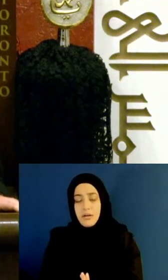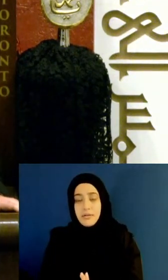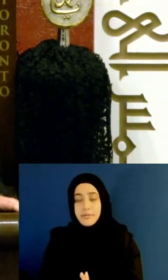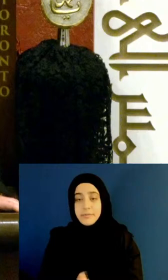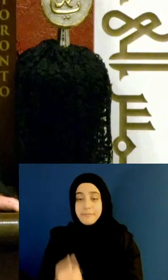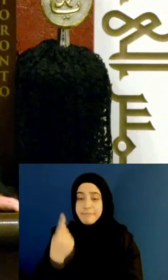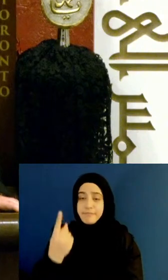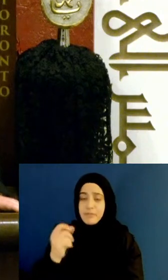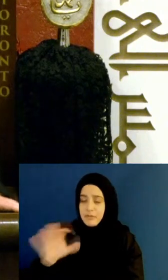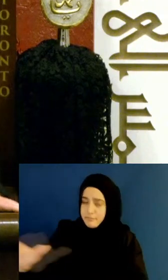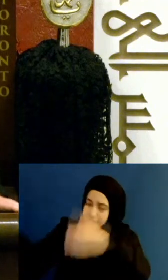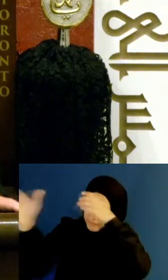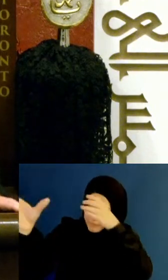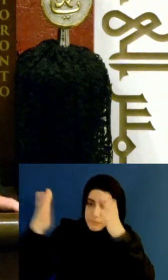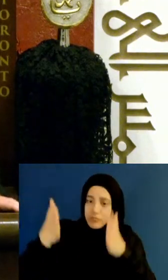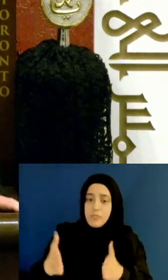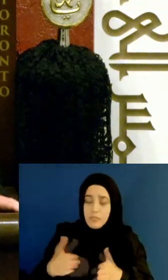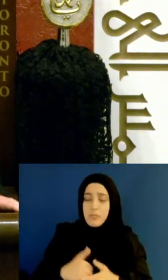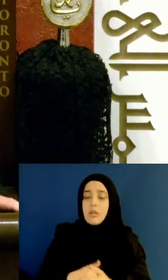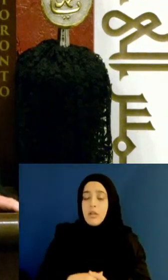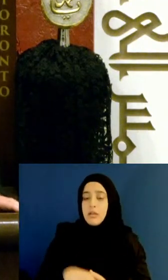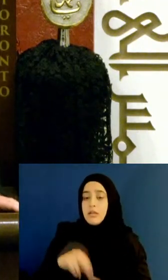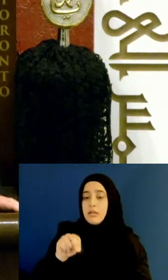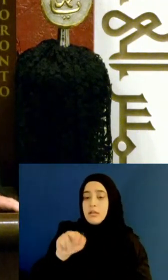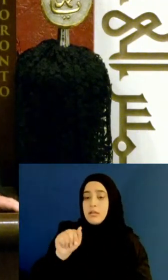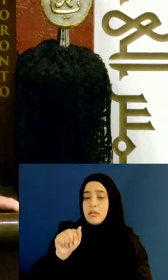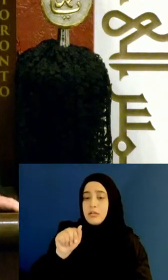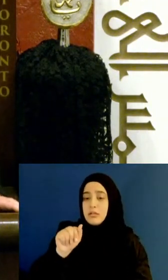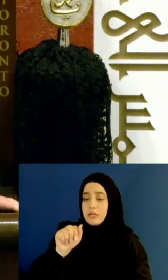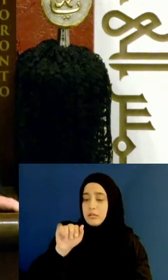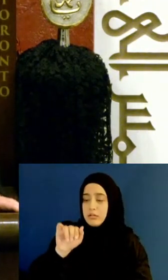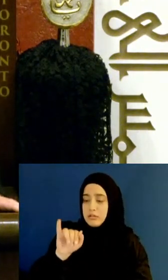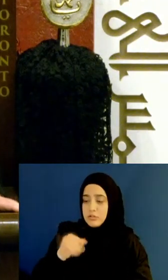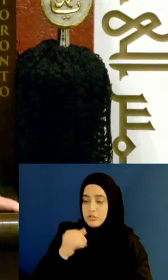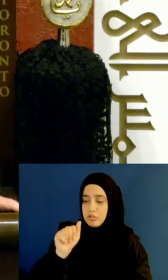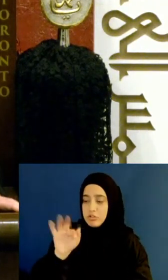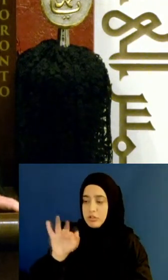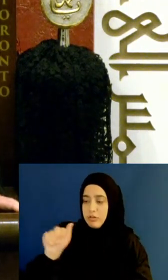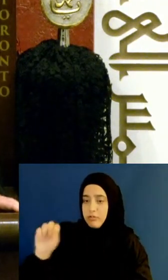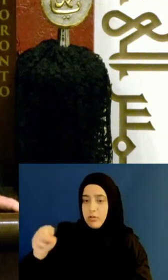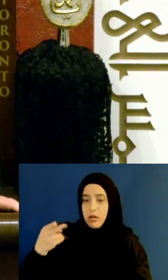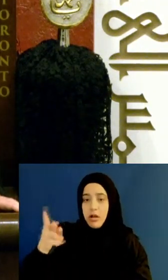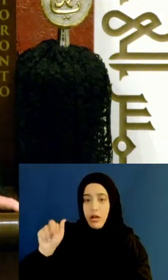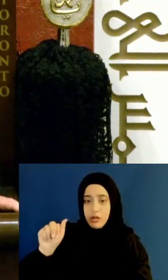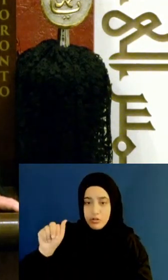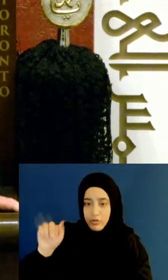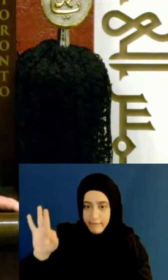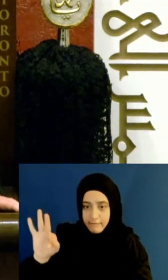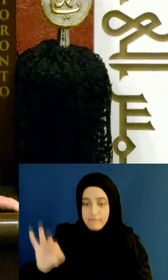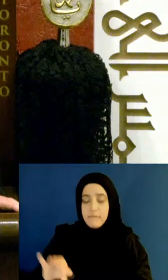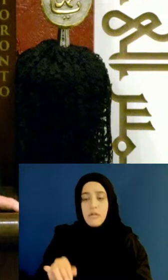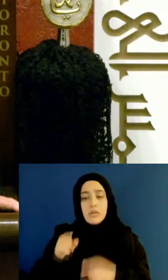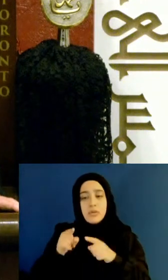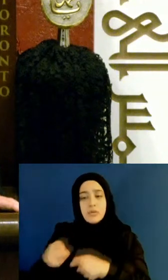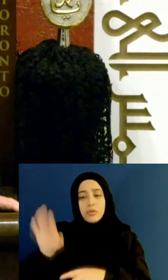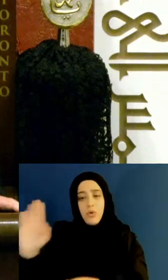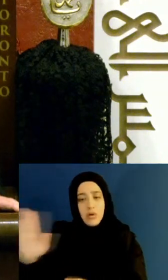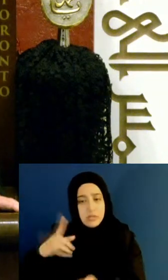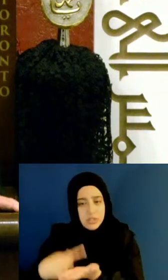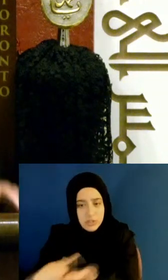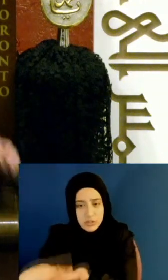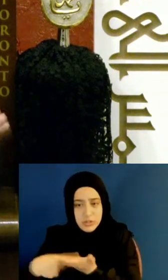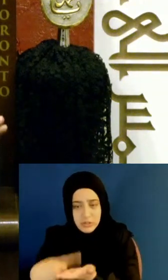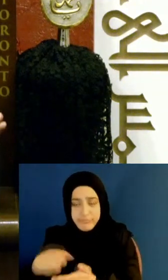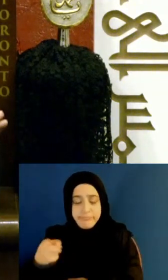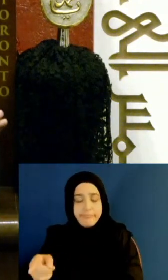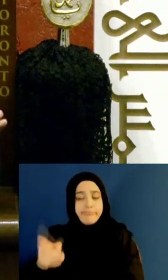al-Ashraf, in this Shahr Ramadan that just passed, within his bahath or his discussions he would have, he would